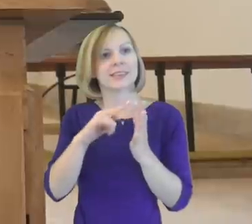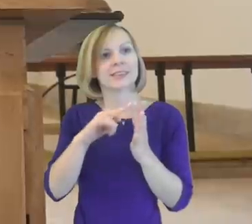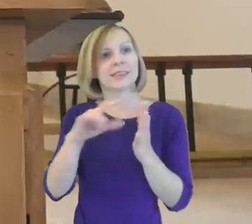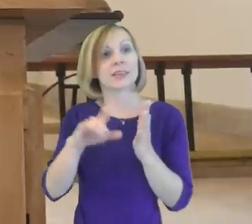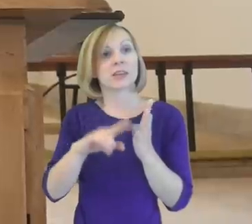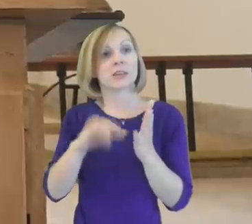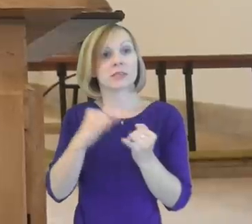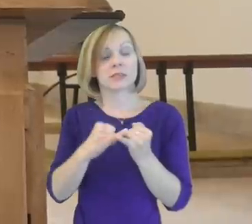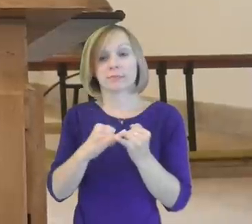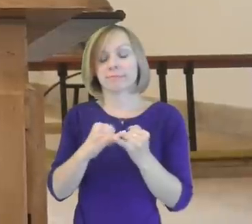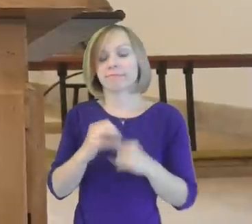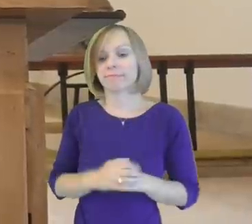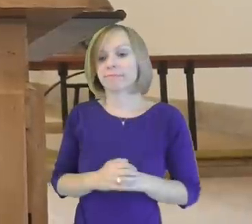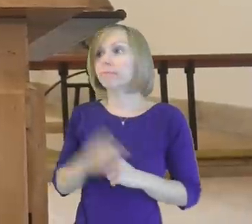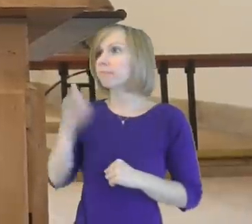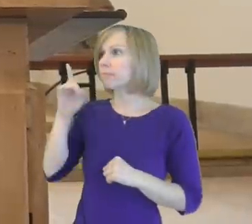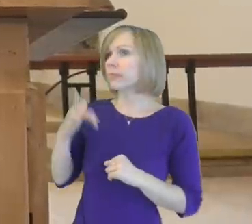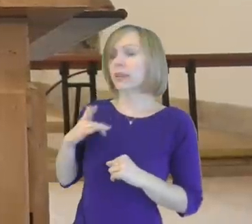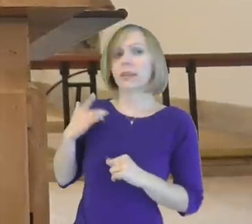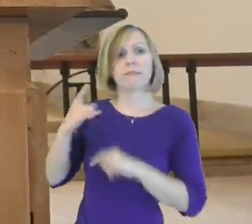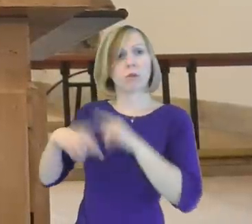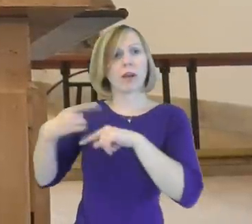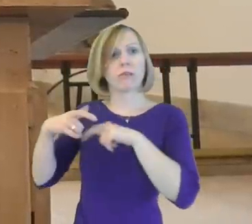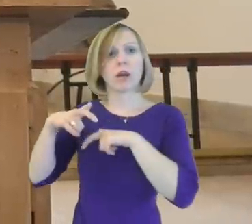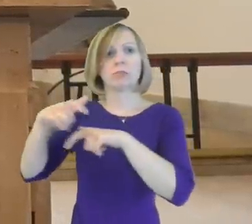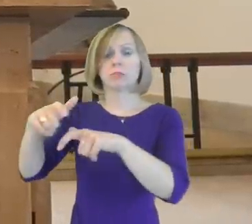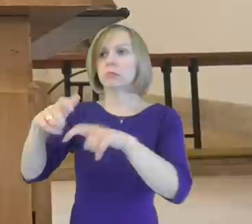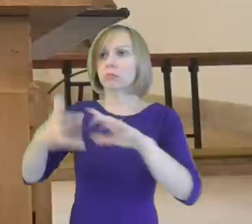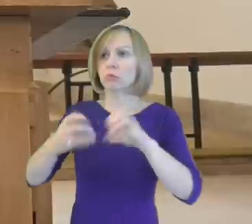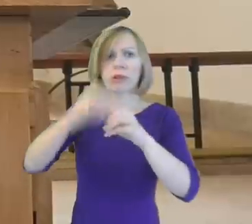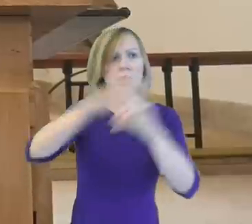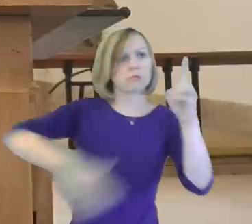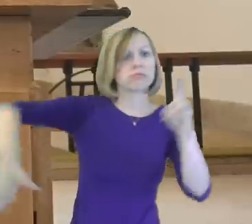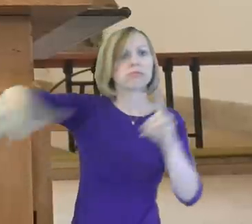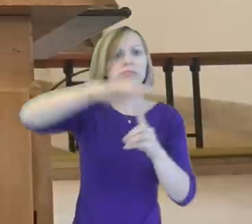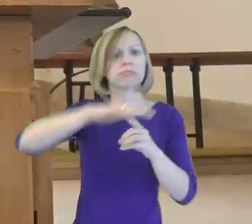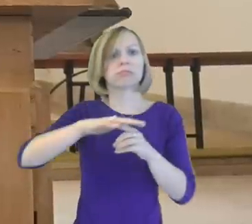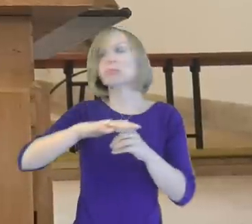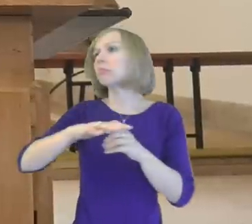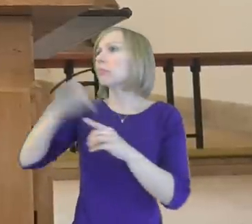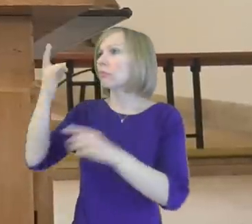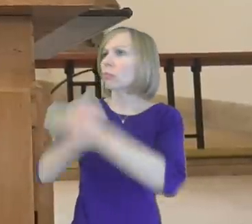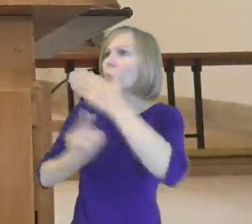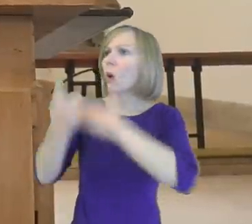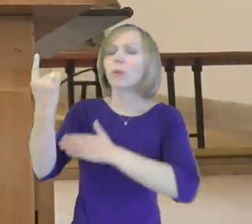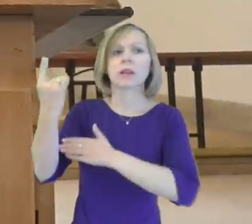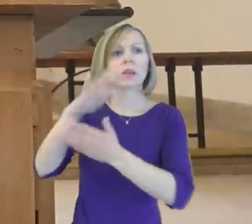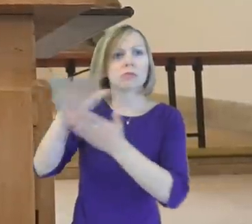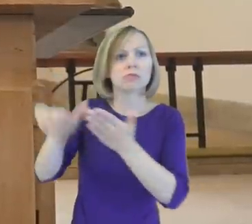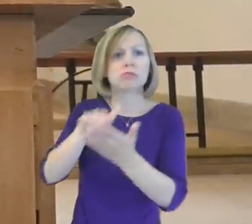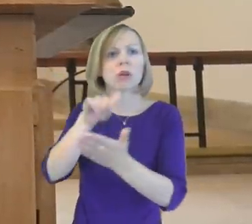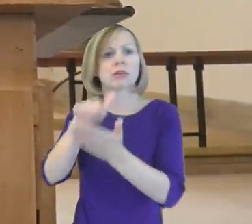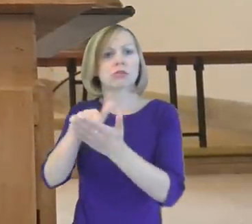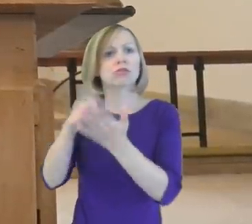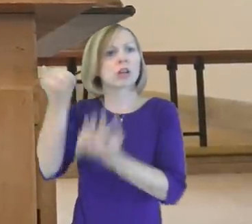He that liveth forever created all things in general. The Lord only is righteous, and there is none